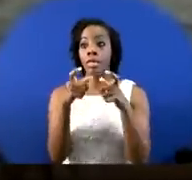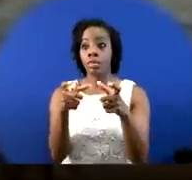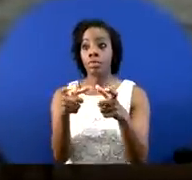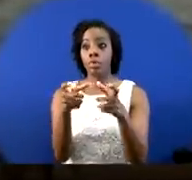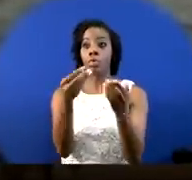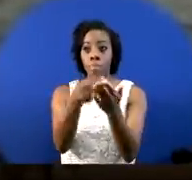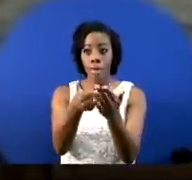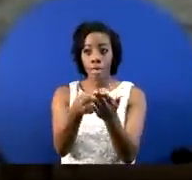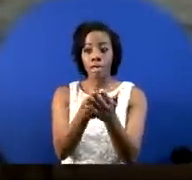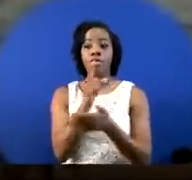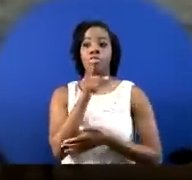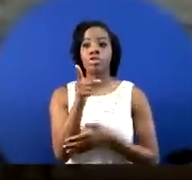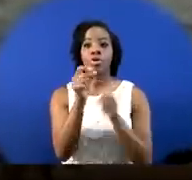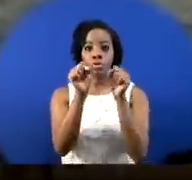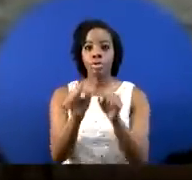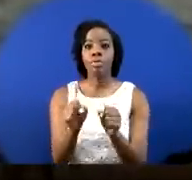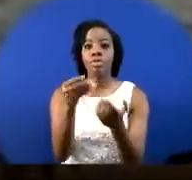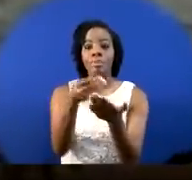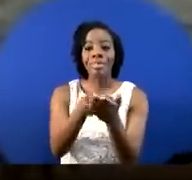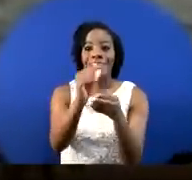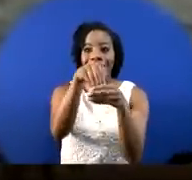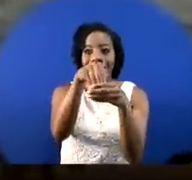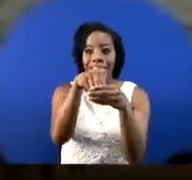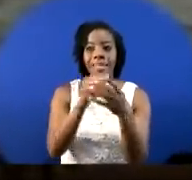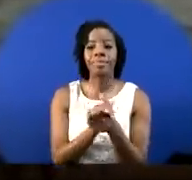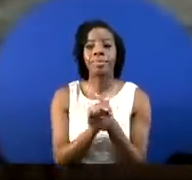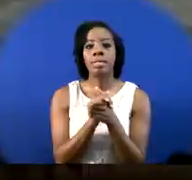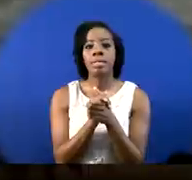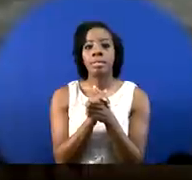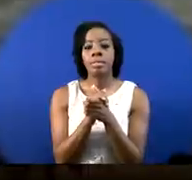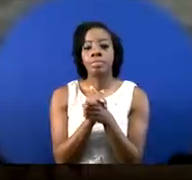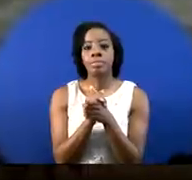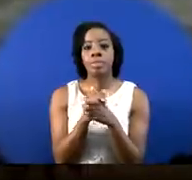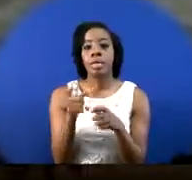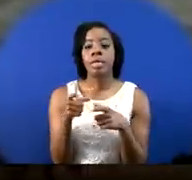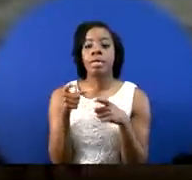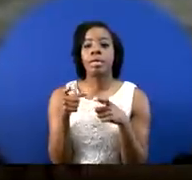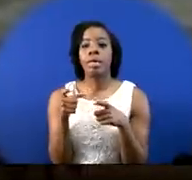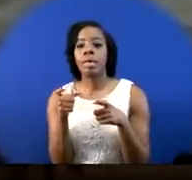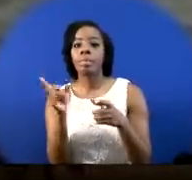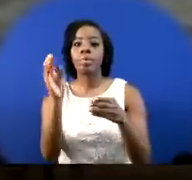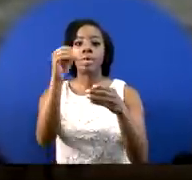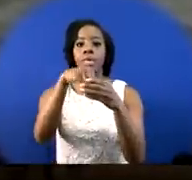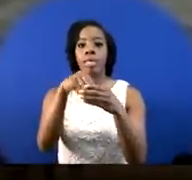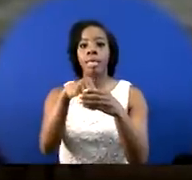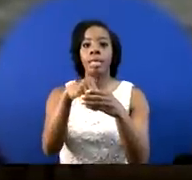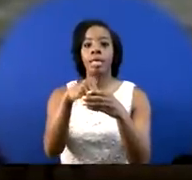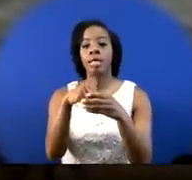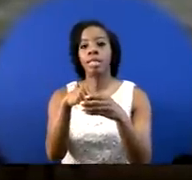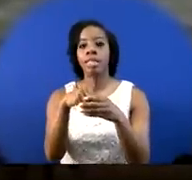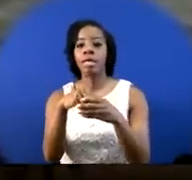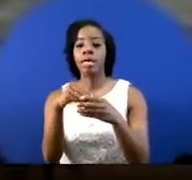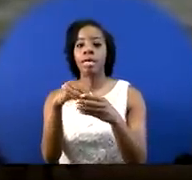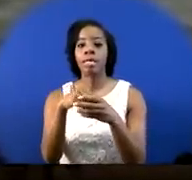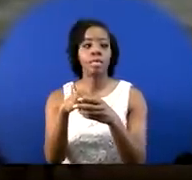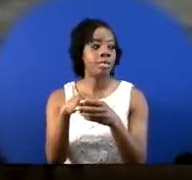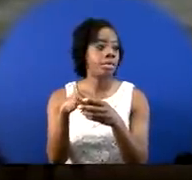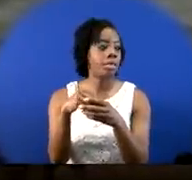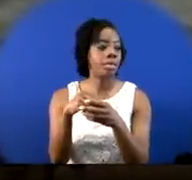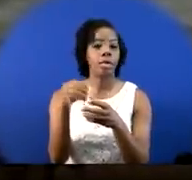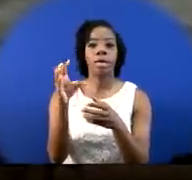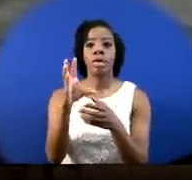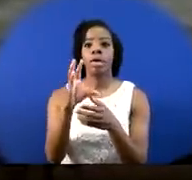your paper gift in there and then deposit them in the offering receptacles in the narthex and along the walls of our